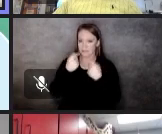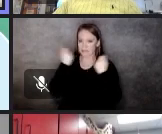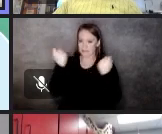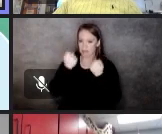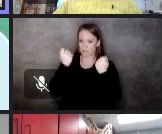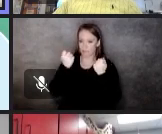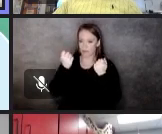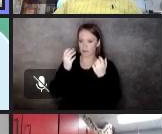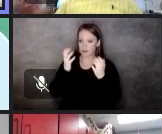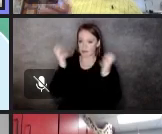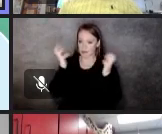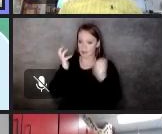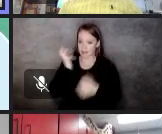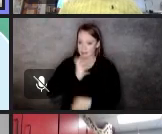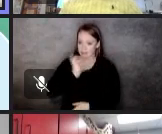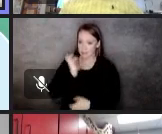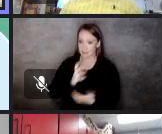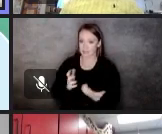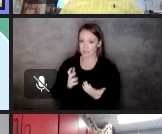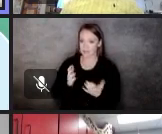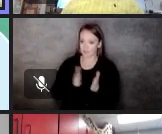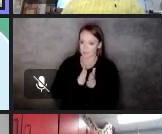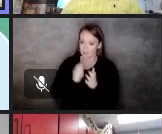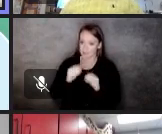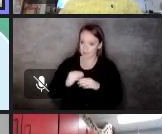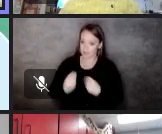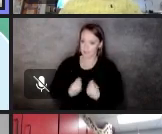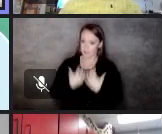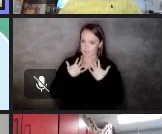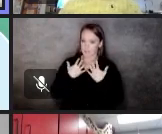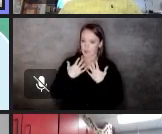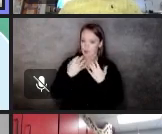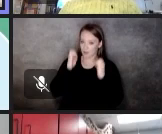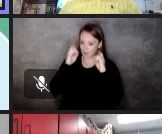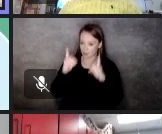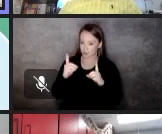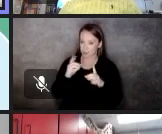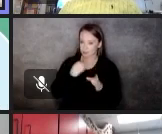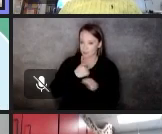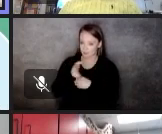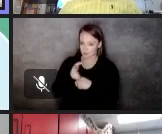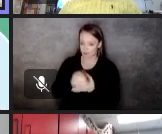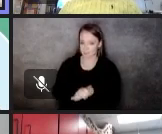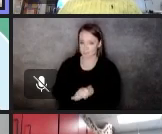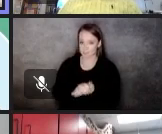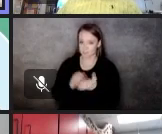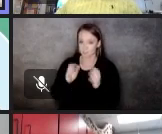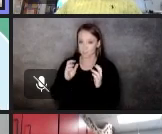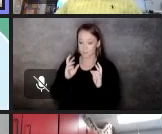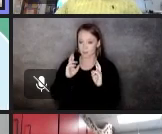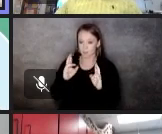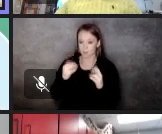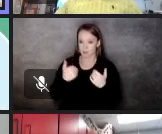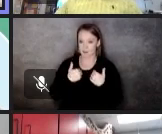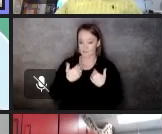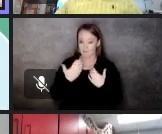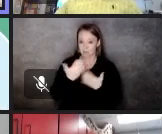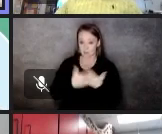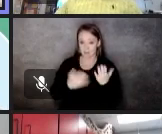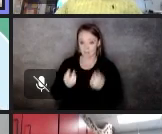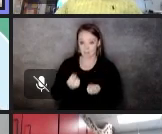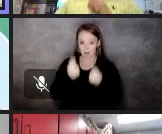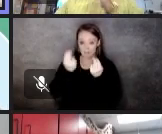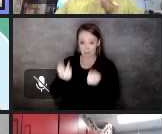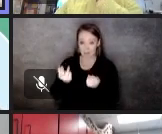to inspire and rejuvenate the education profession. Hopefully, we had some nominees from some of you that are joining on